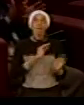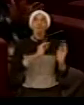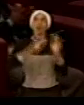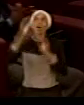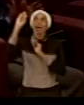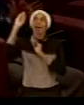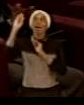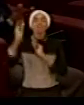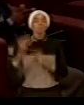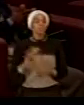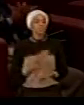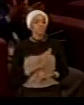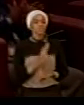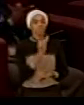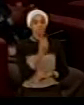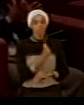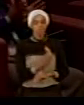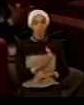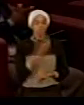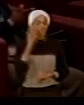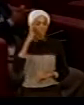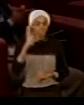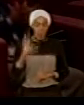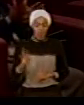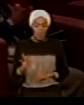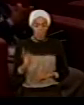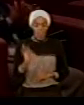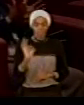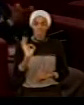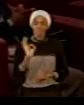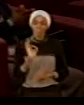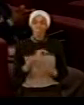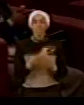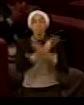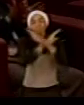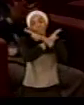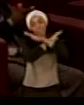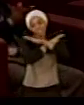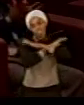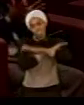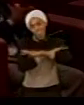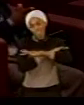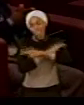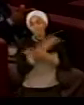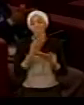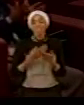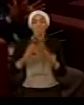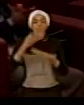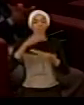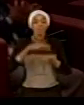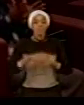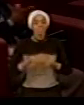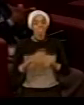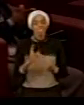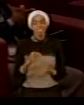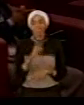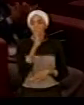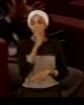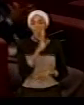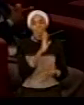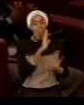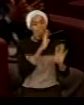My rage shall find rest beyond